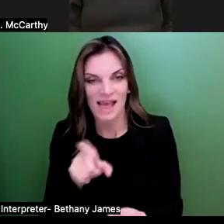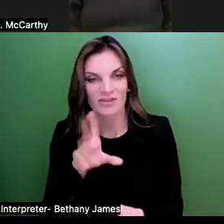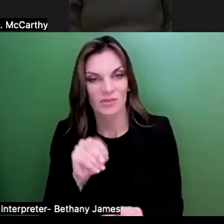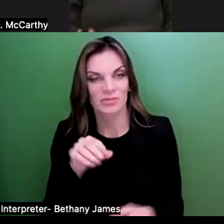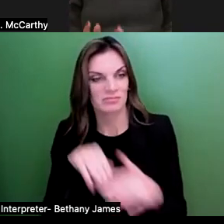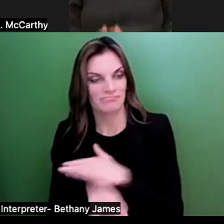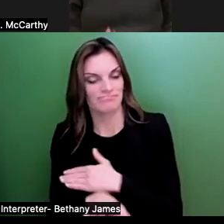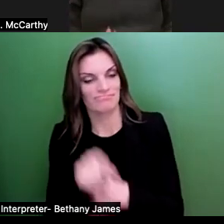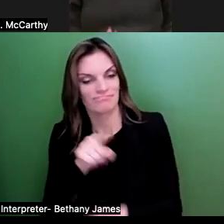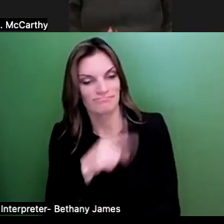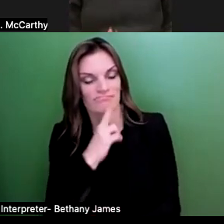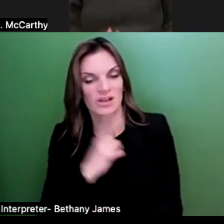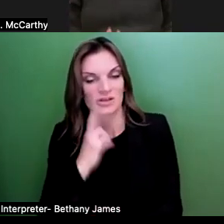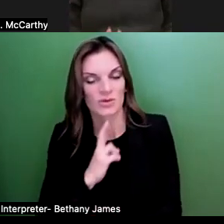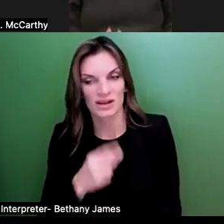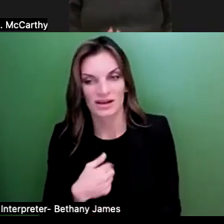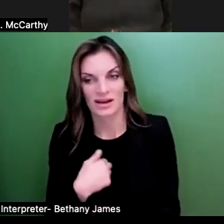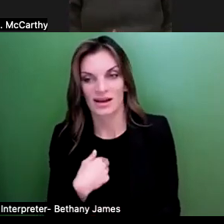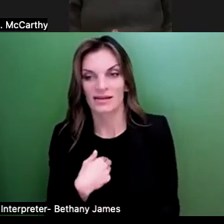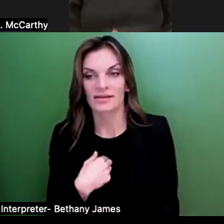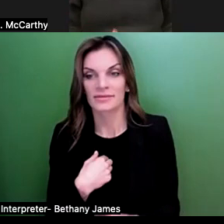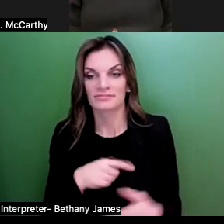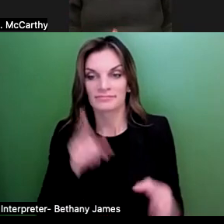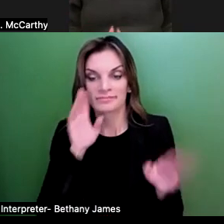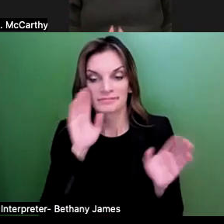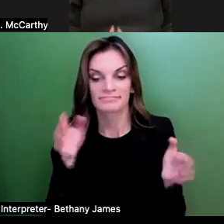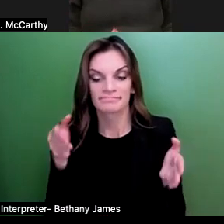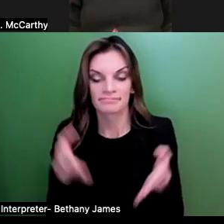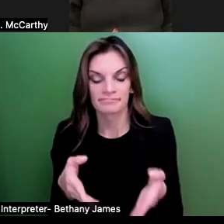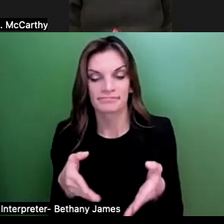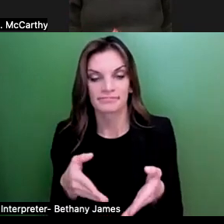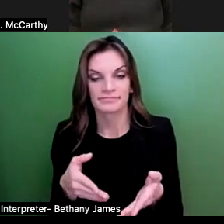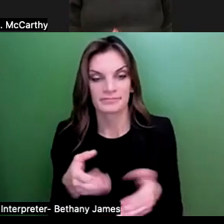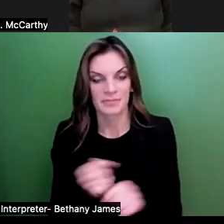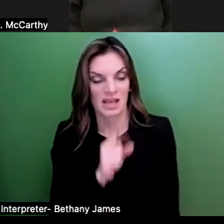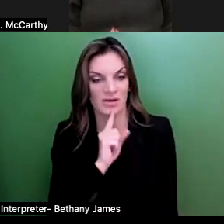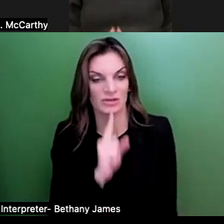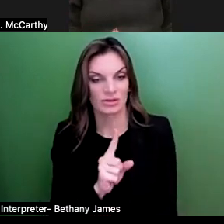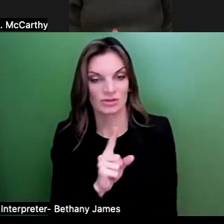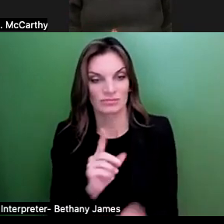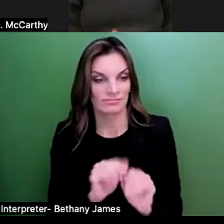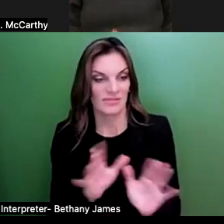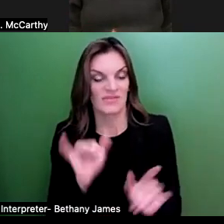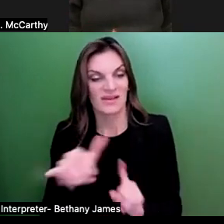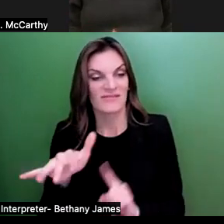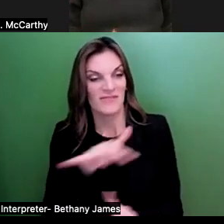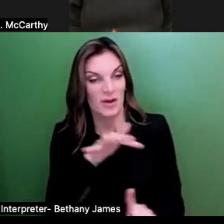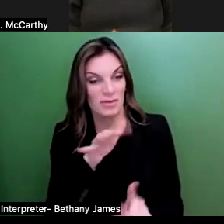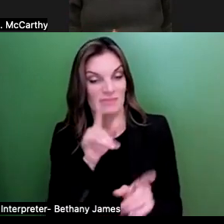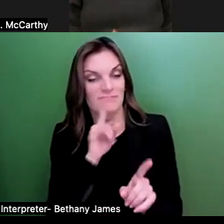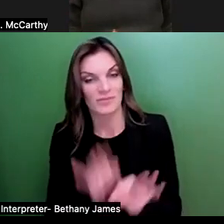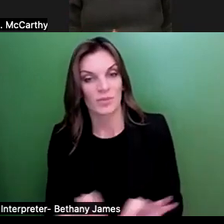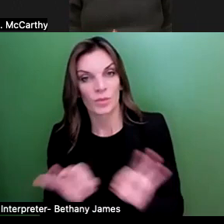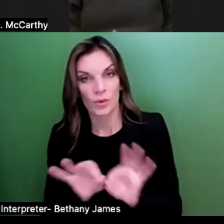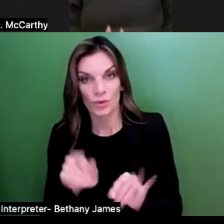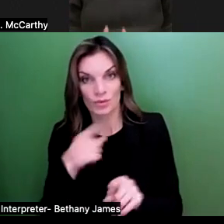restaurant. I would focus on making sure that obviously the environmental aspect is